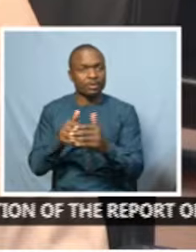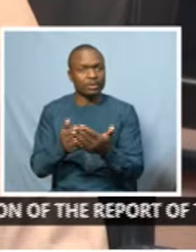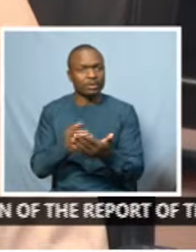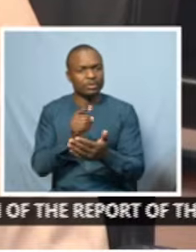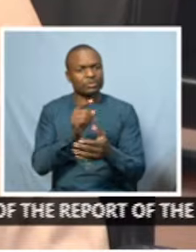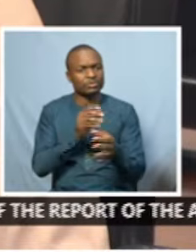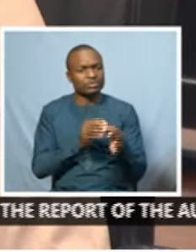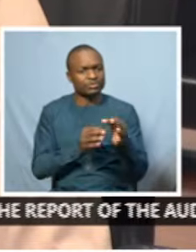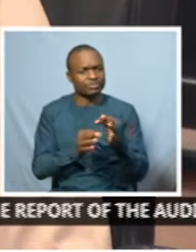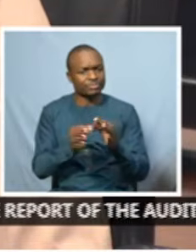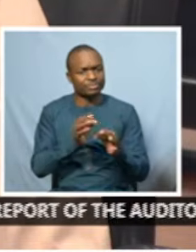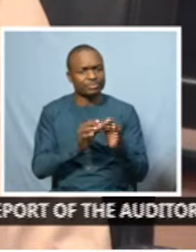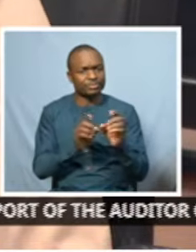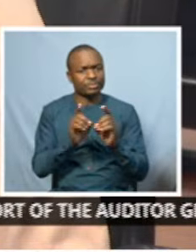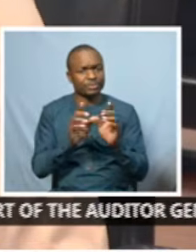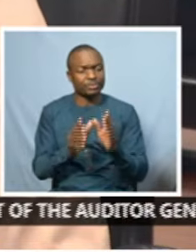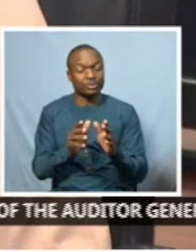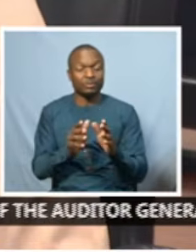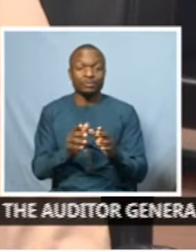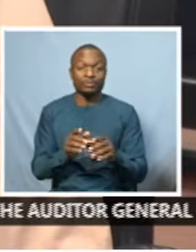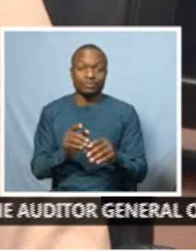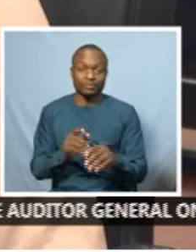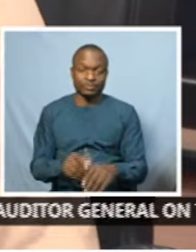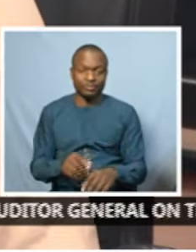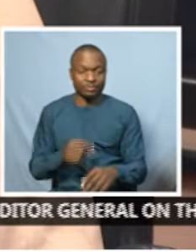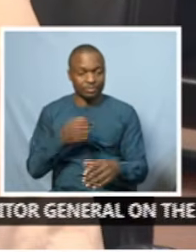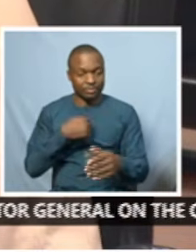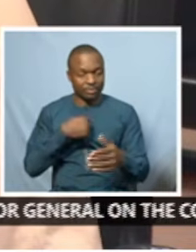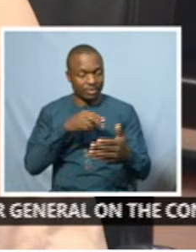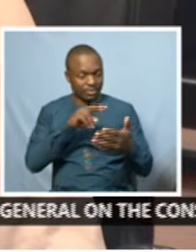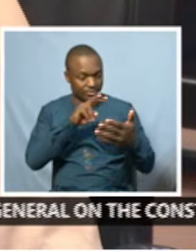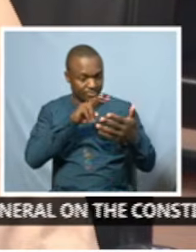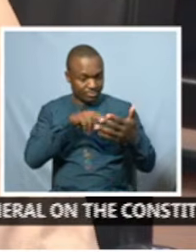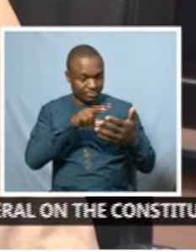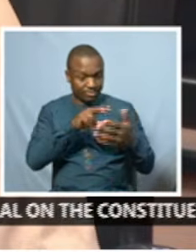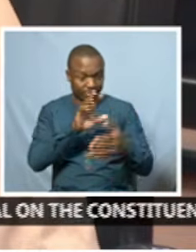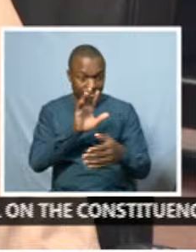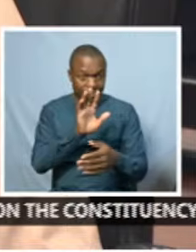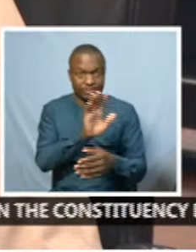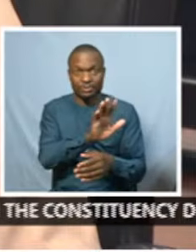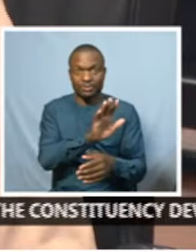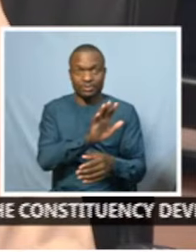that, Director? And yet, when I look at your,